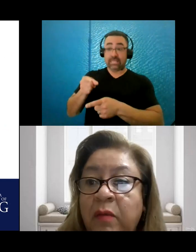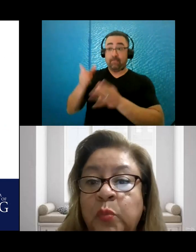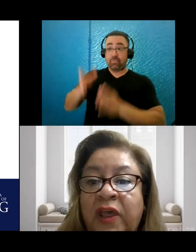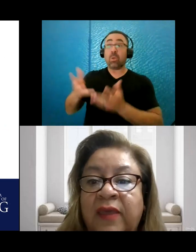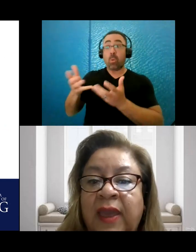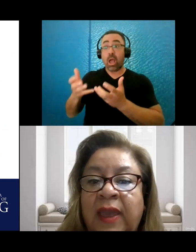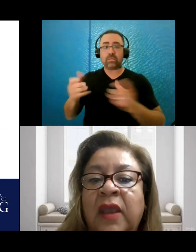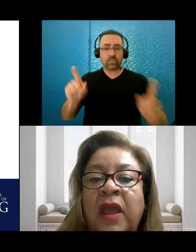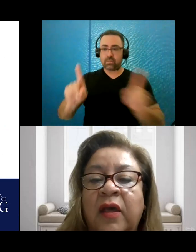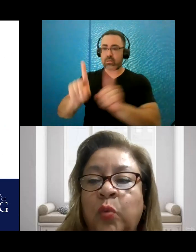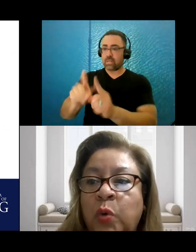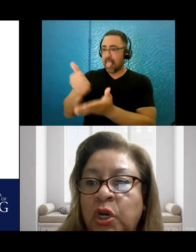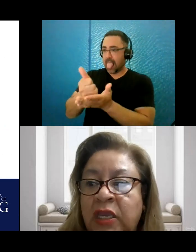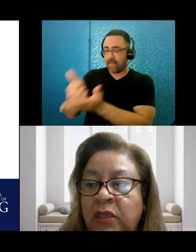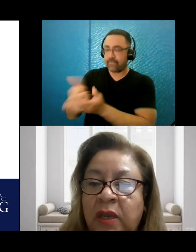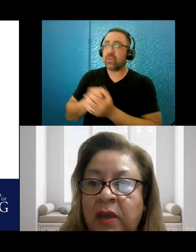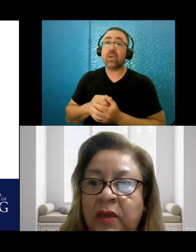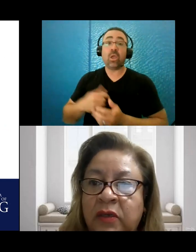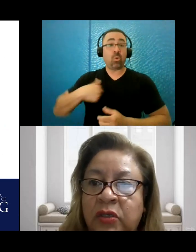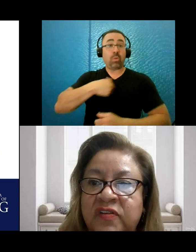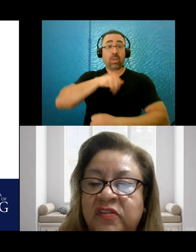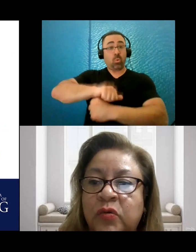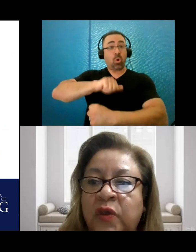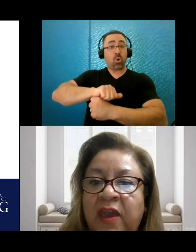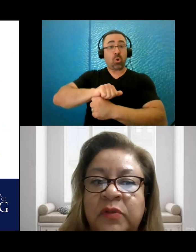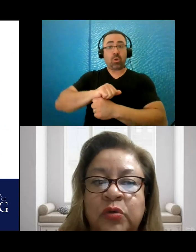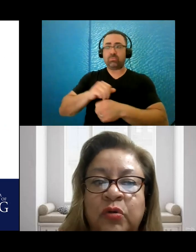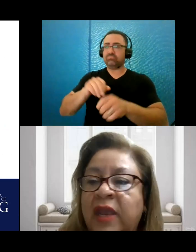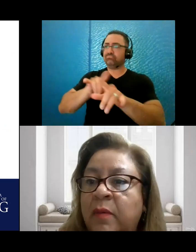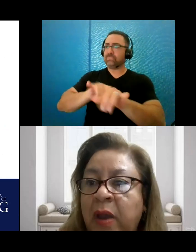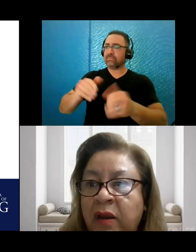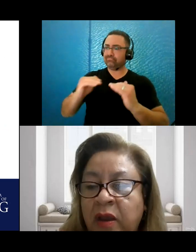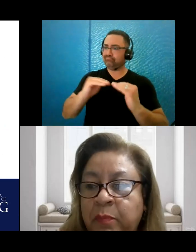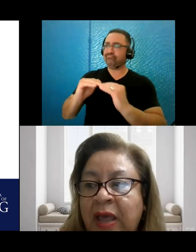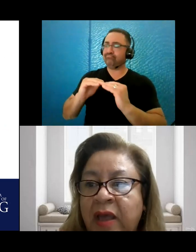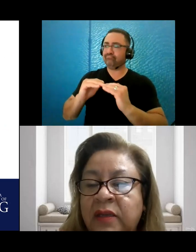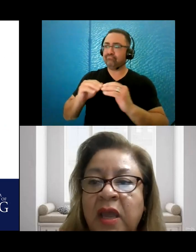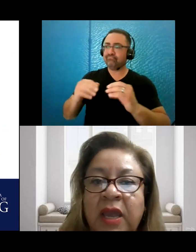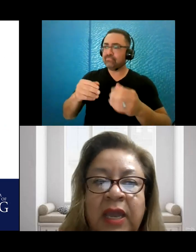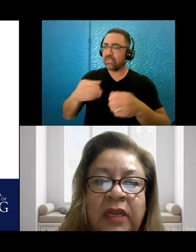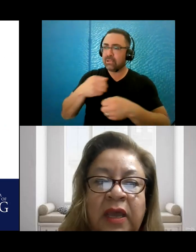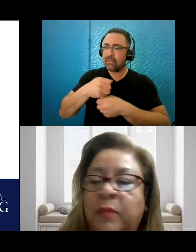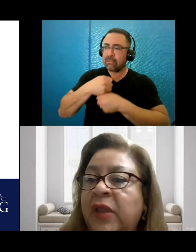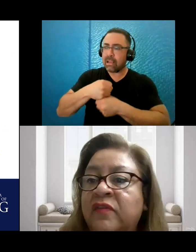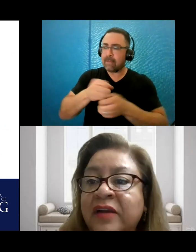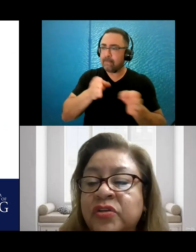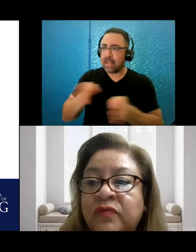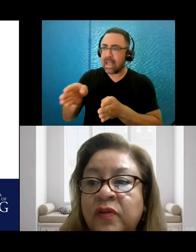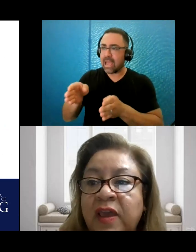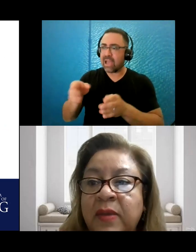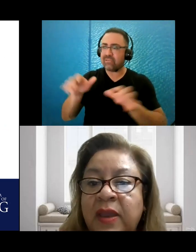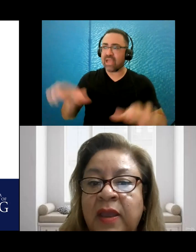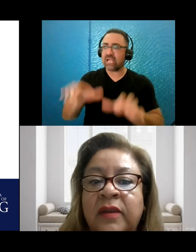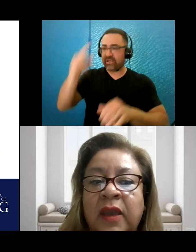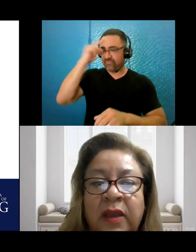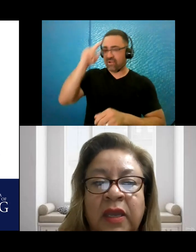be helped with, and we work in unison with them to create a plan and a plan of action for